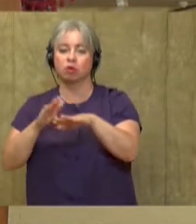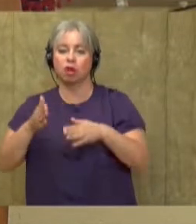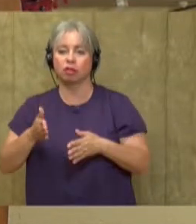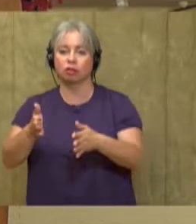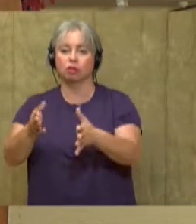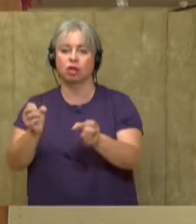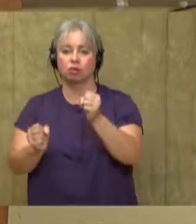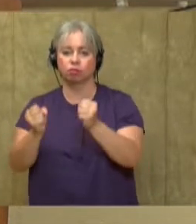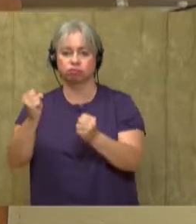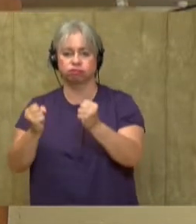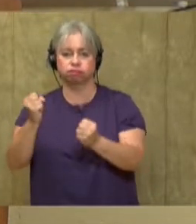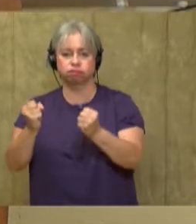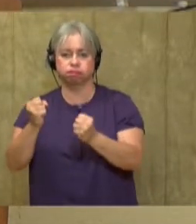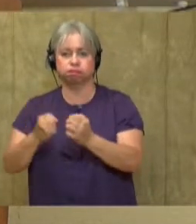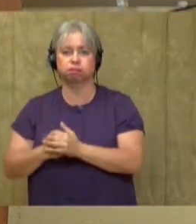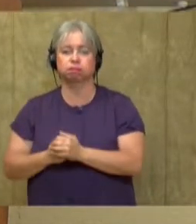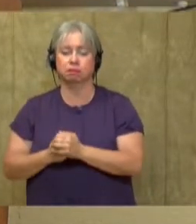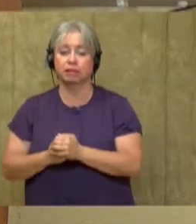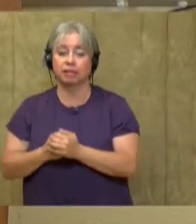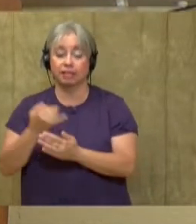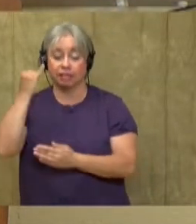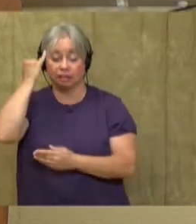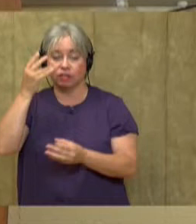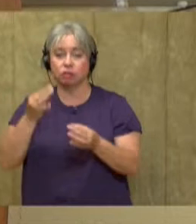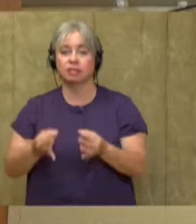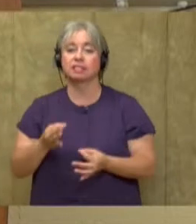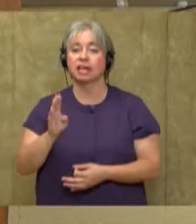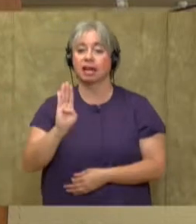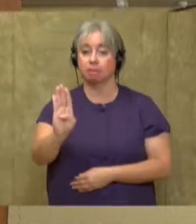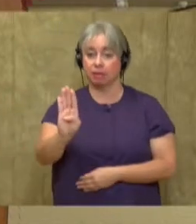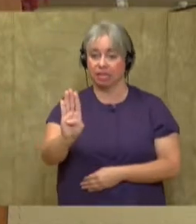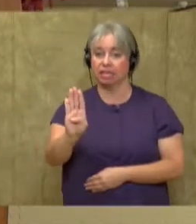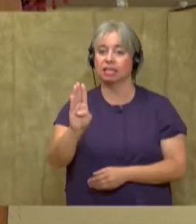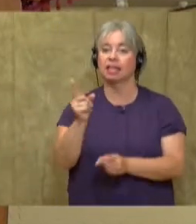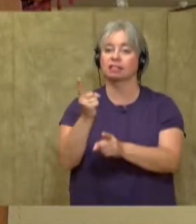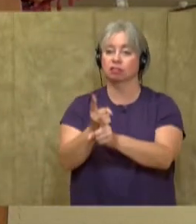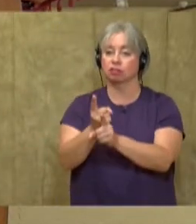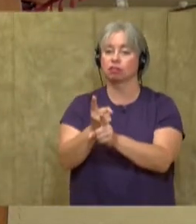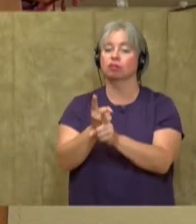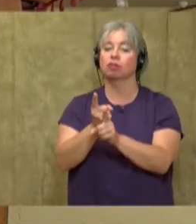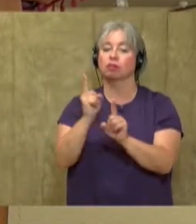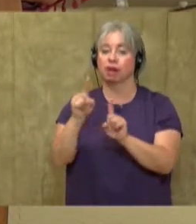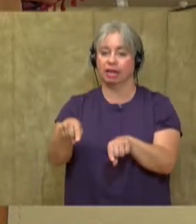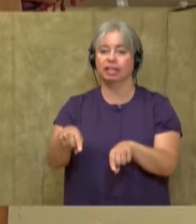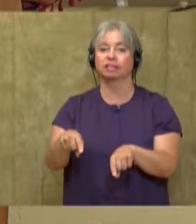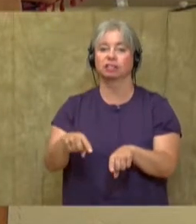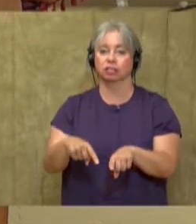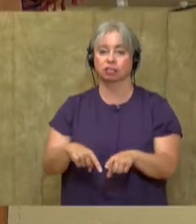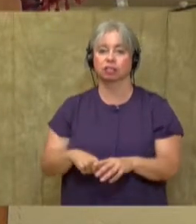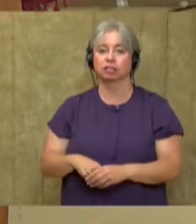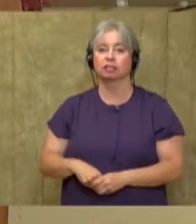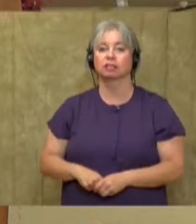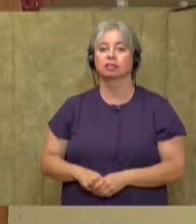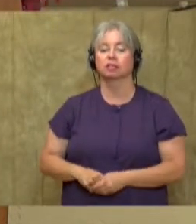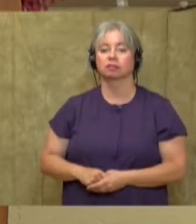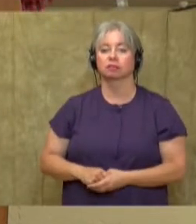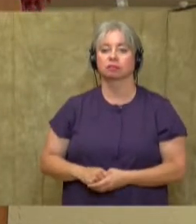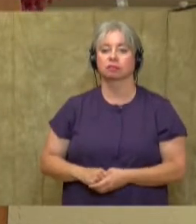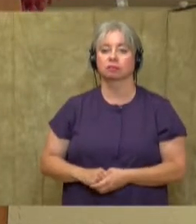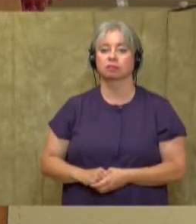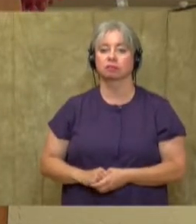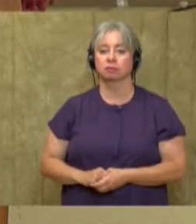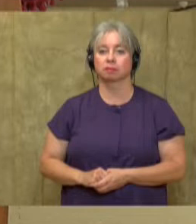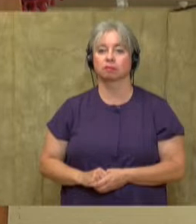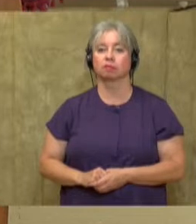speed decreases. So if you chose B, that was correct. As traffic volume increases, vehicle